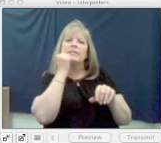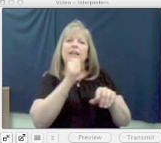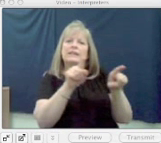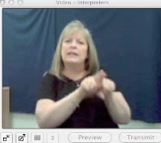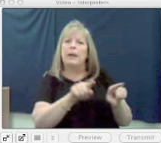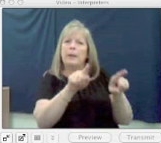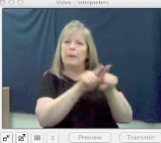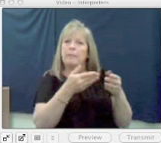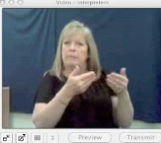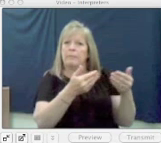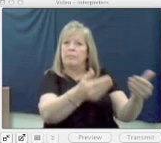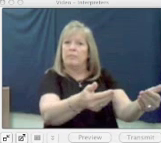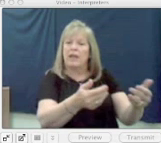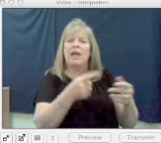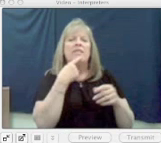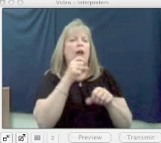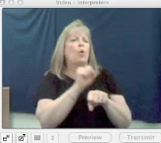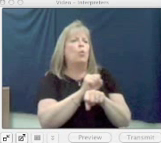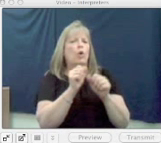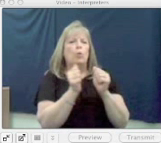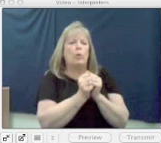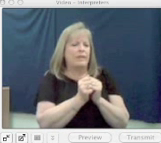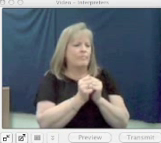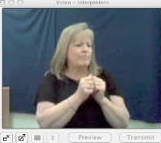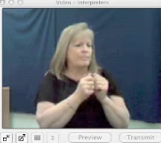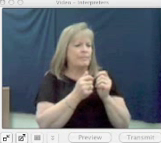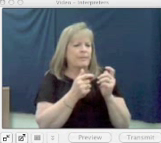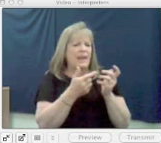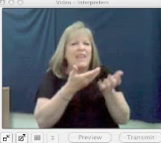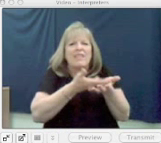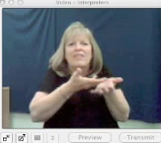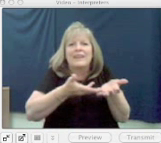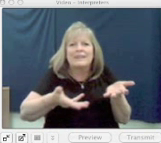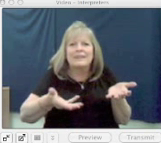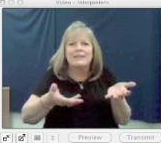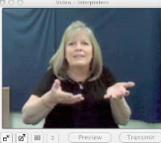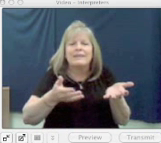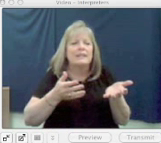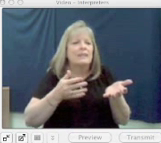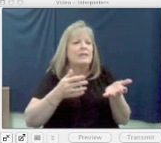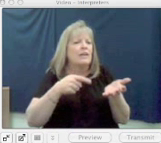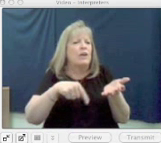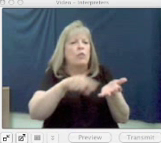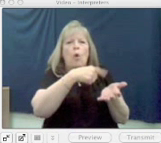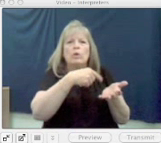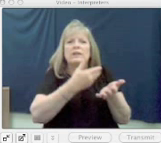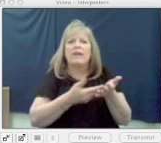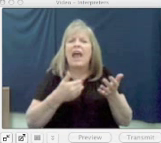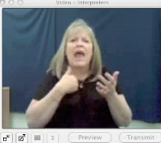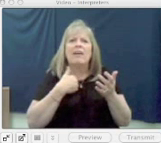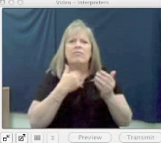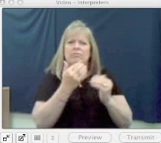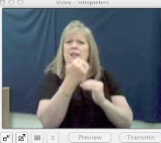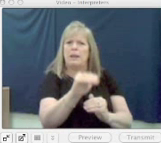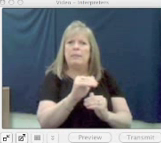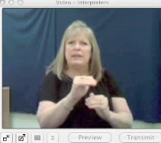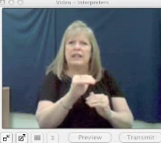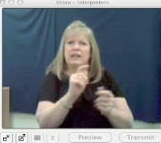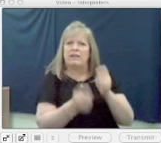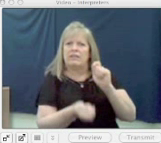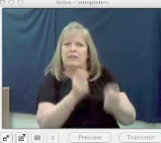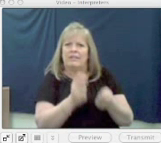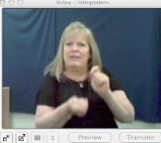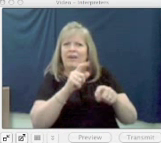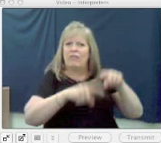They work amongst things that have limited variability and